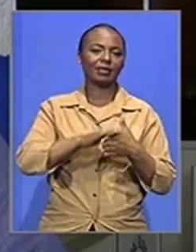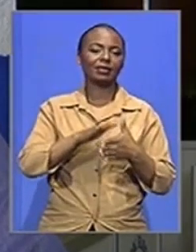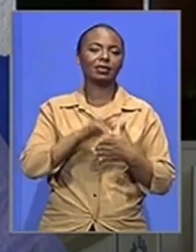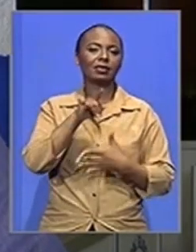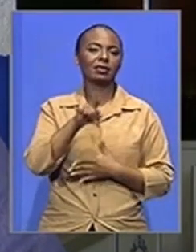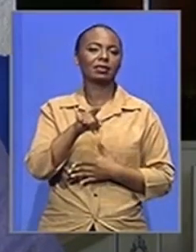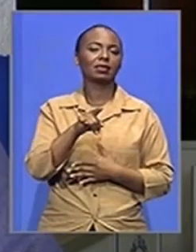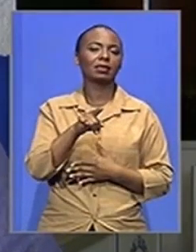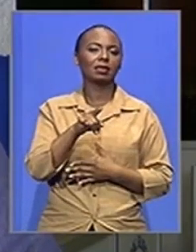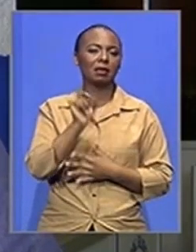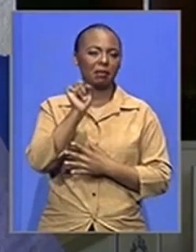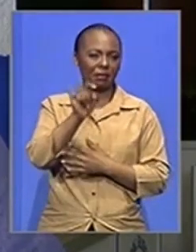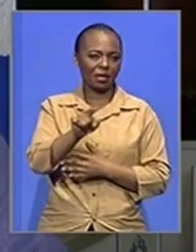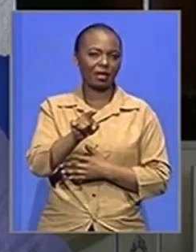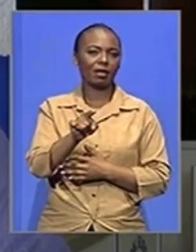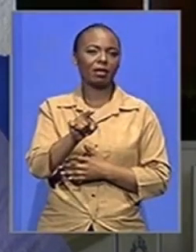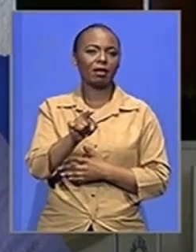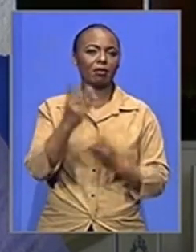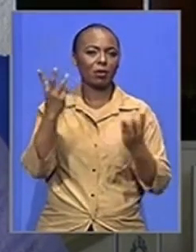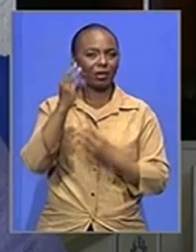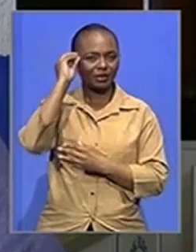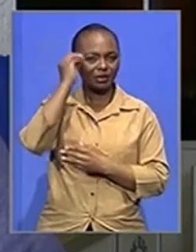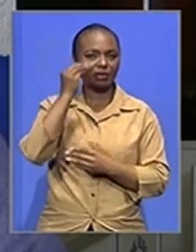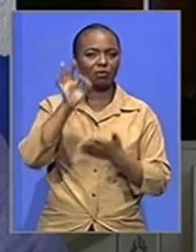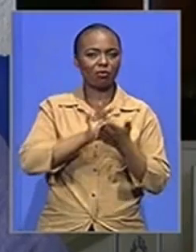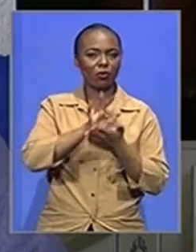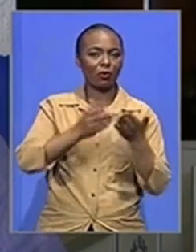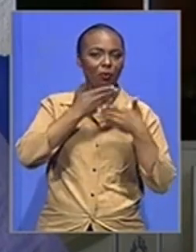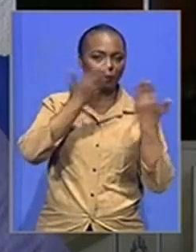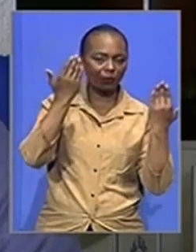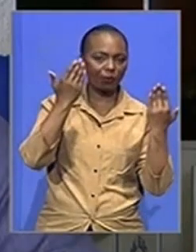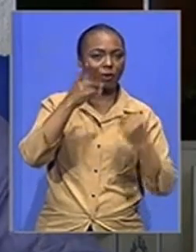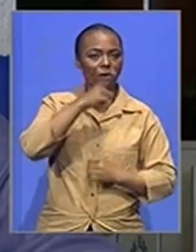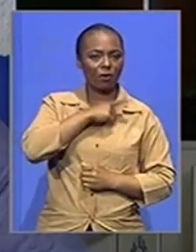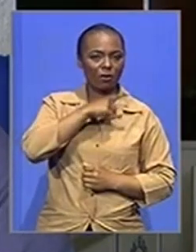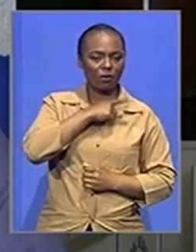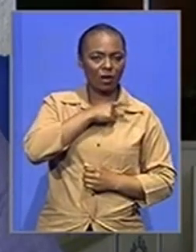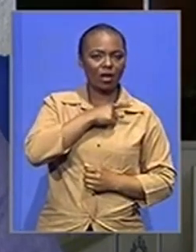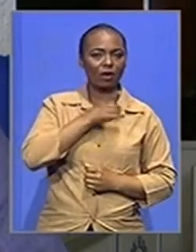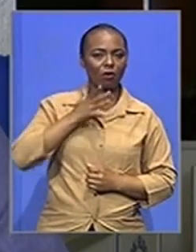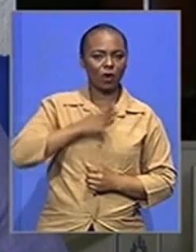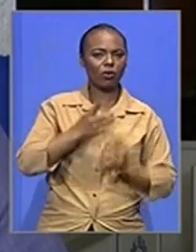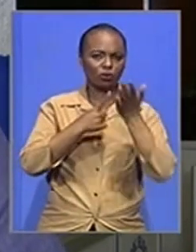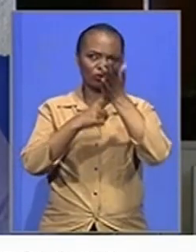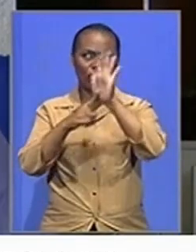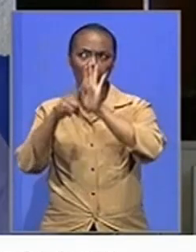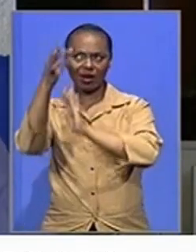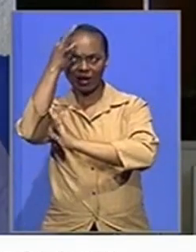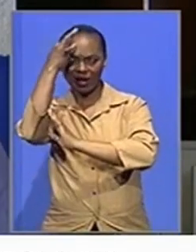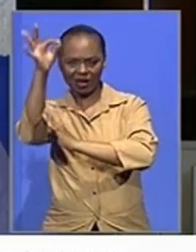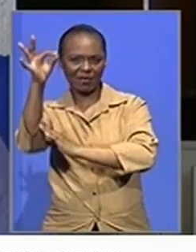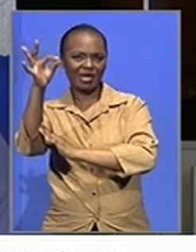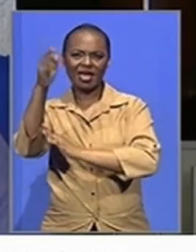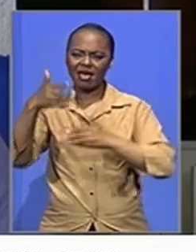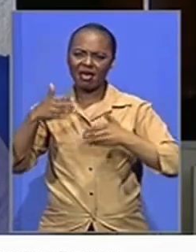fiwe seemo seo ke gore nkare batho ba tlhopang ne ba batla go bontsha mmuso gore ha